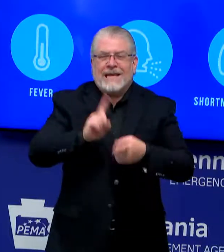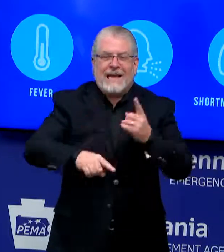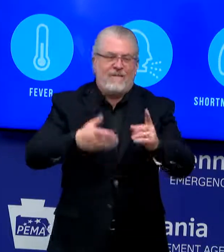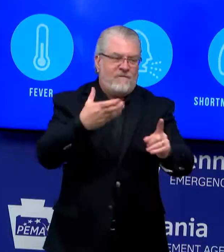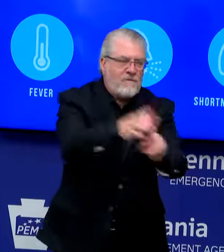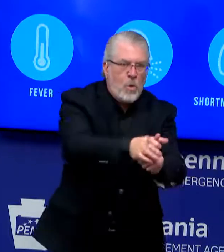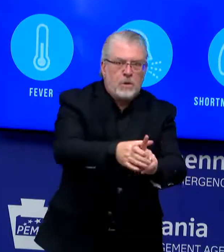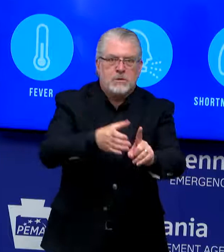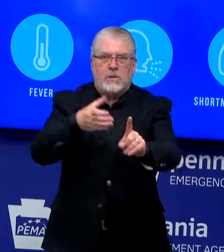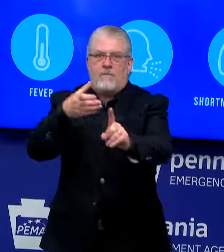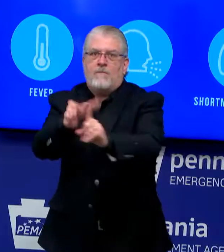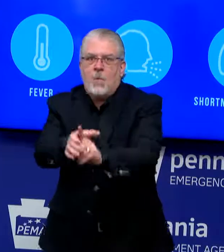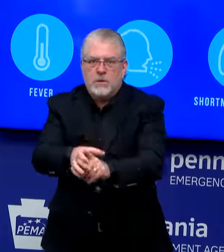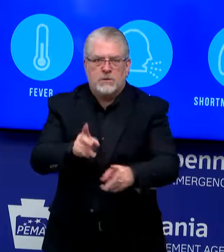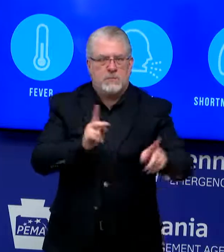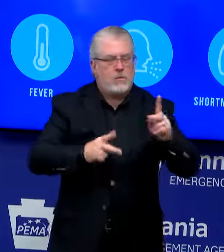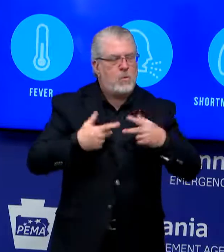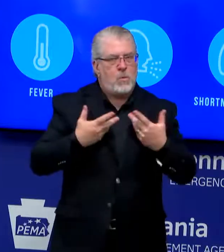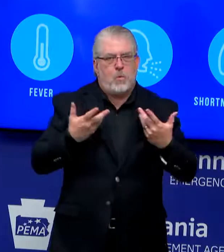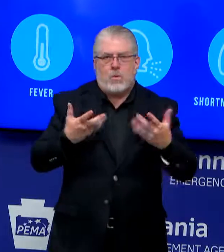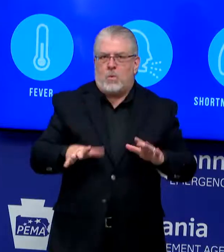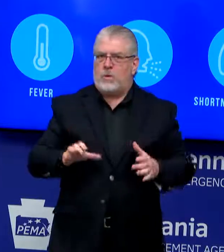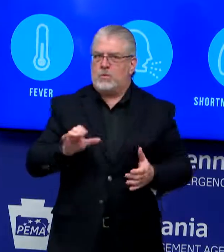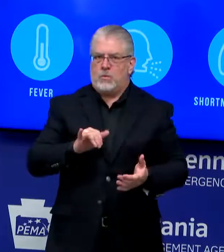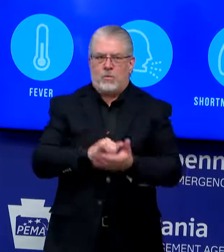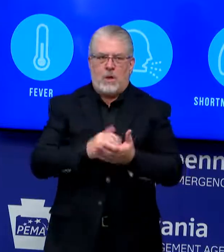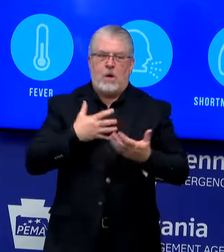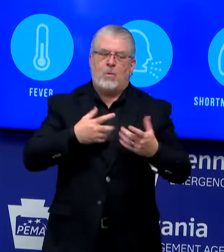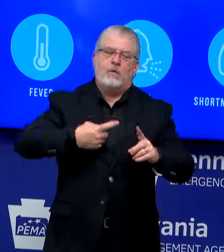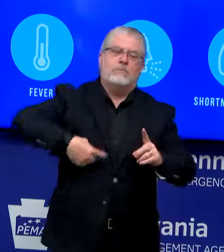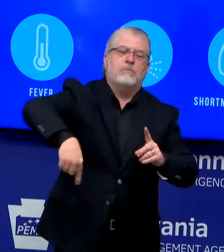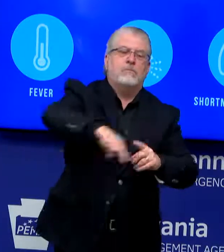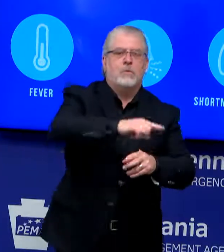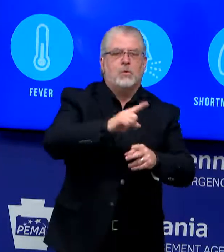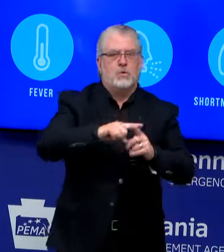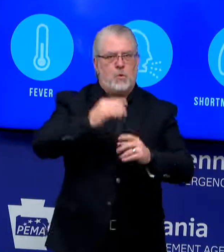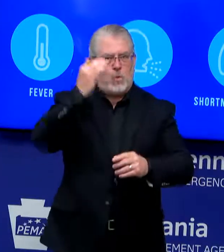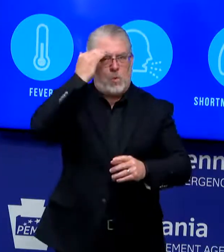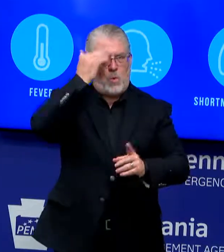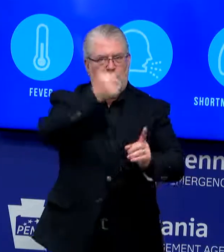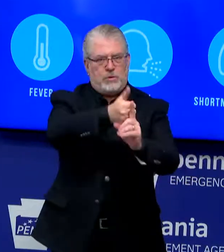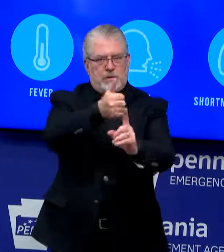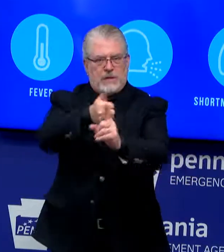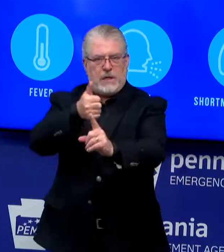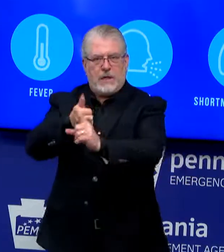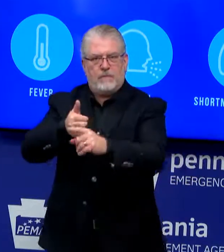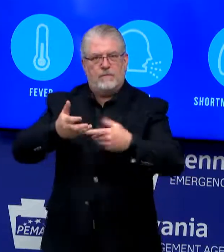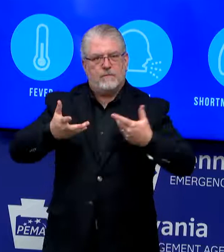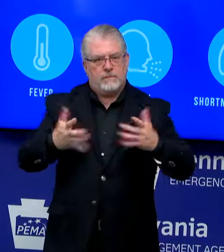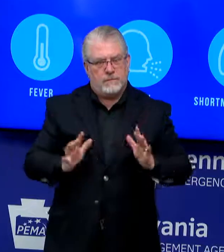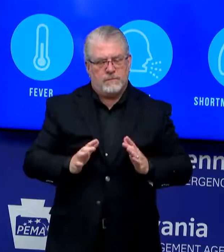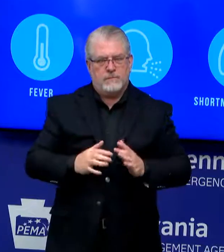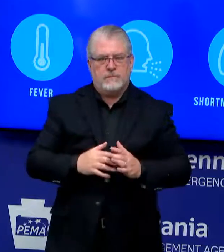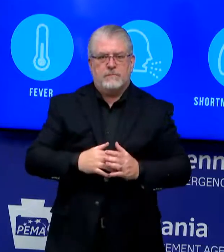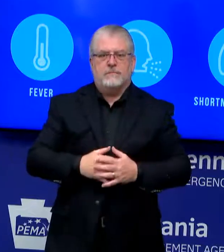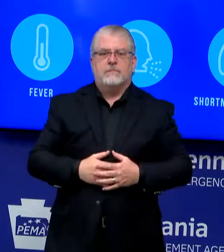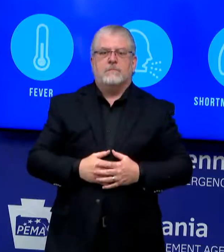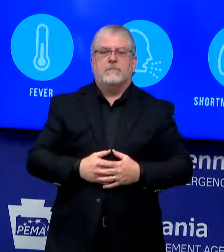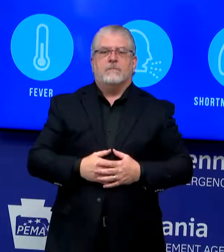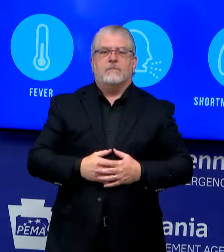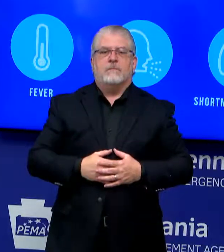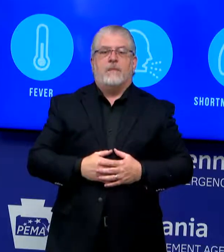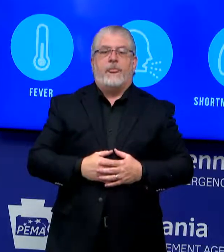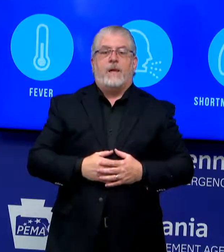the things that we have to that might seem like the right thing, but ultimately we're going to win or lose this battle by what